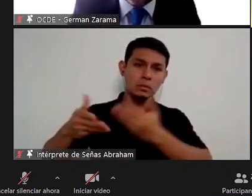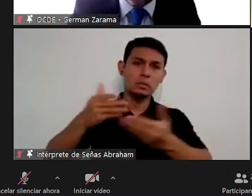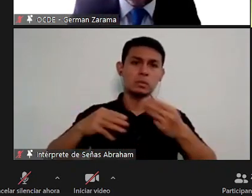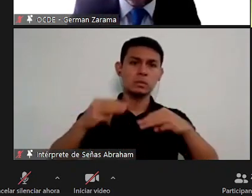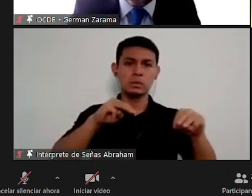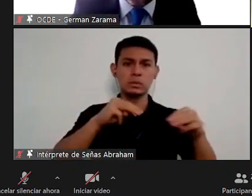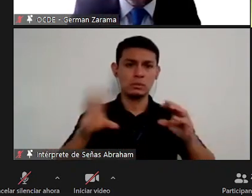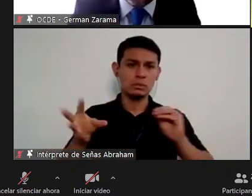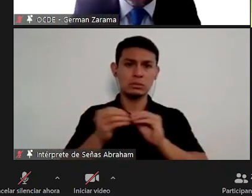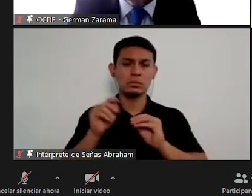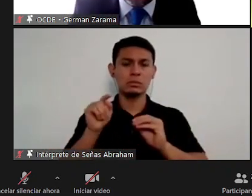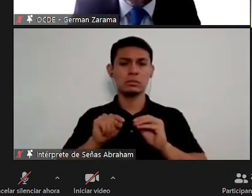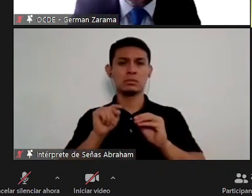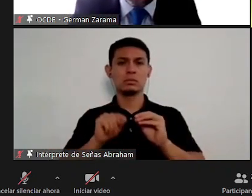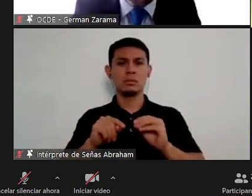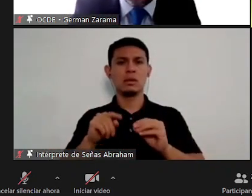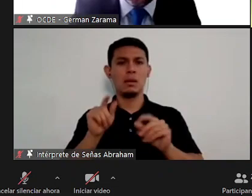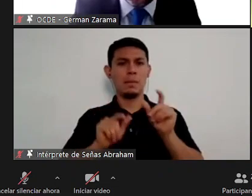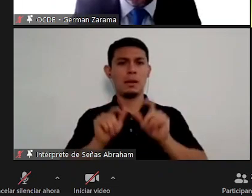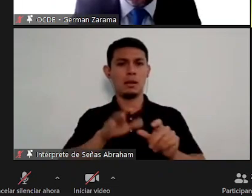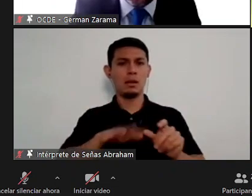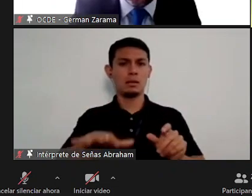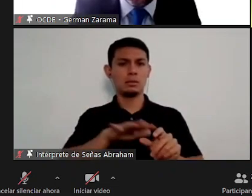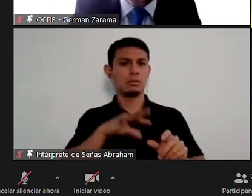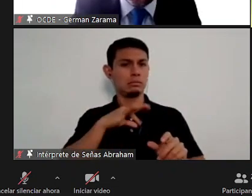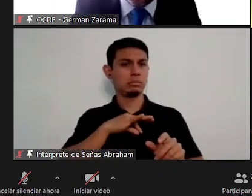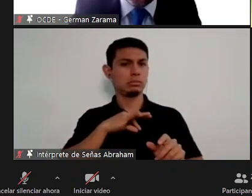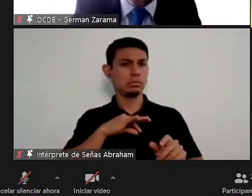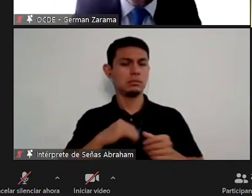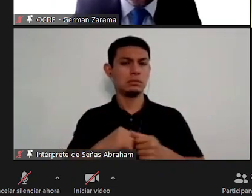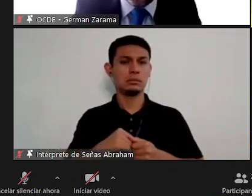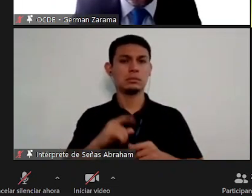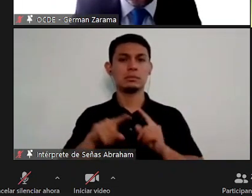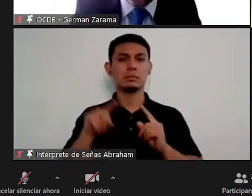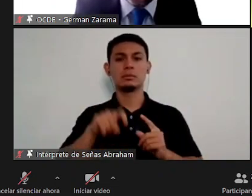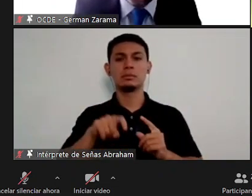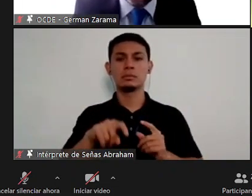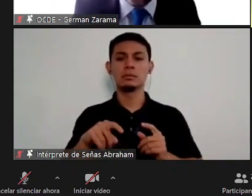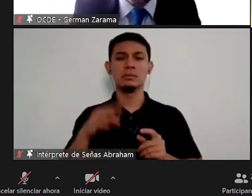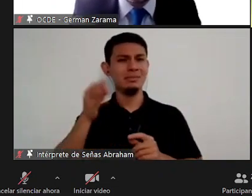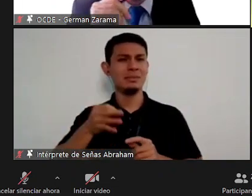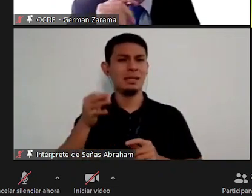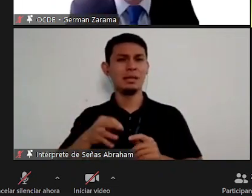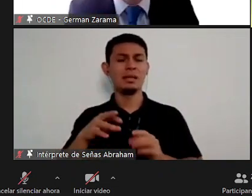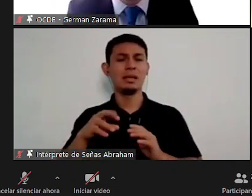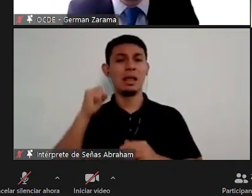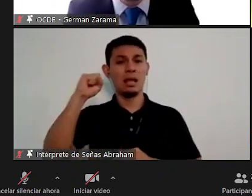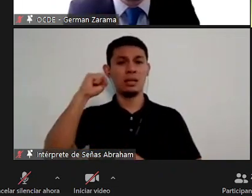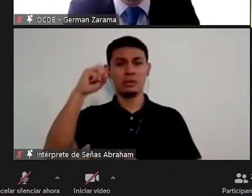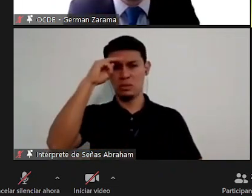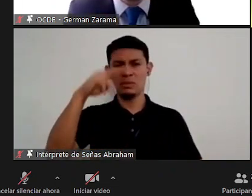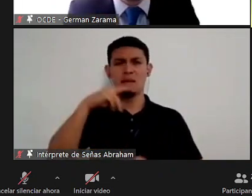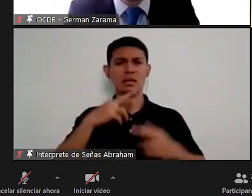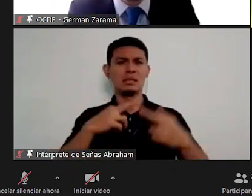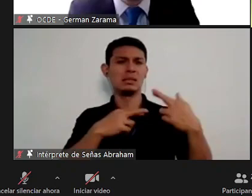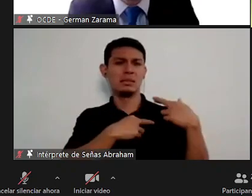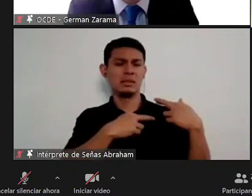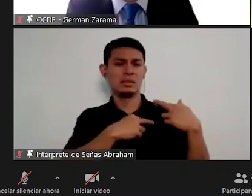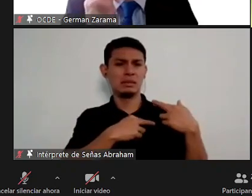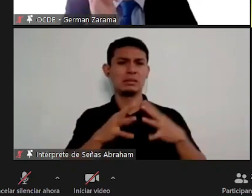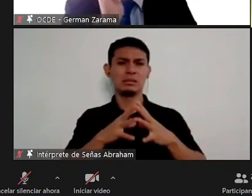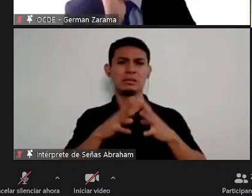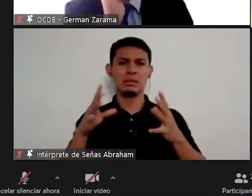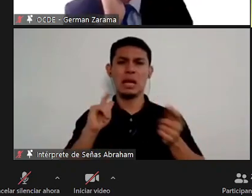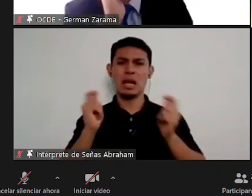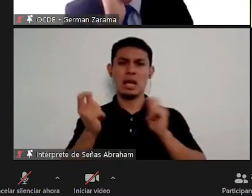in more added value and generate the well-being of the population and faced with this reality that business and